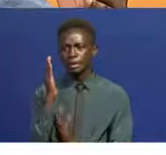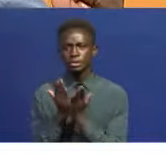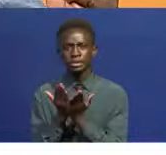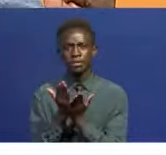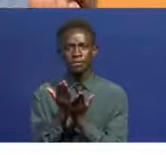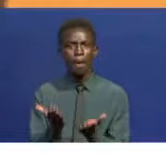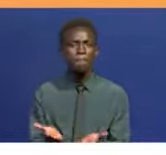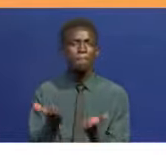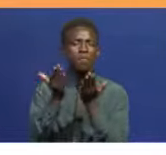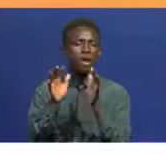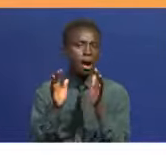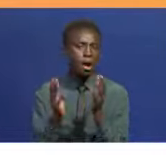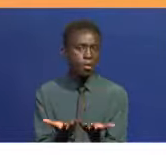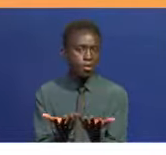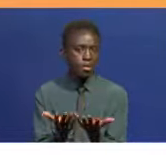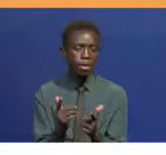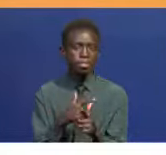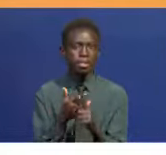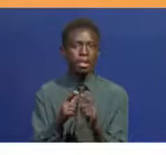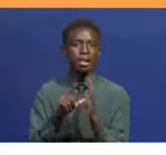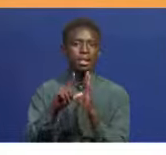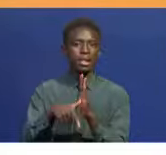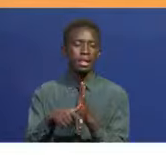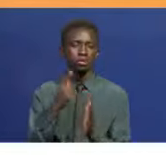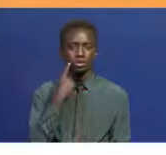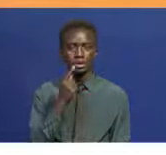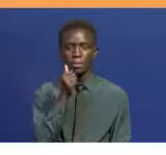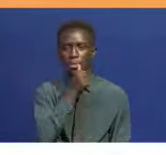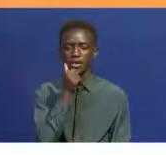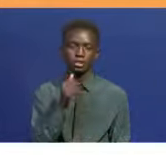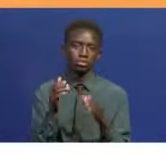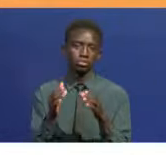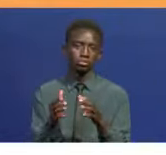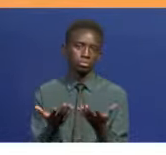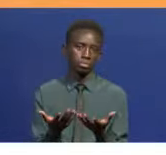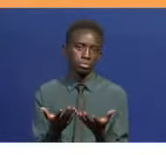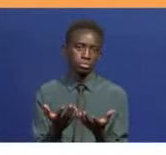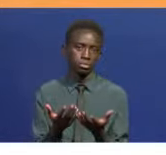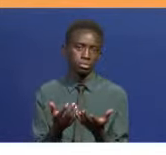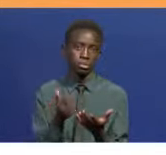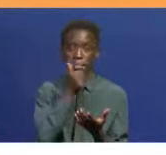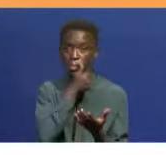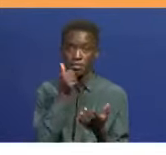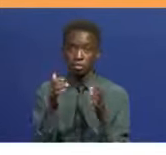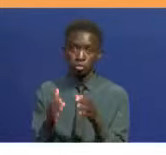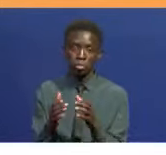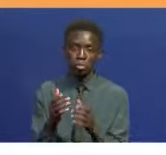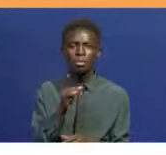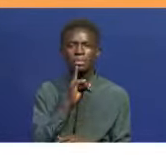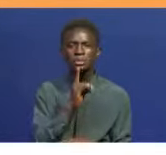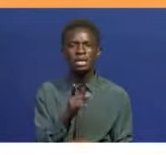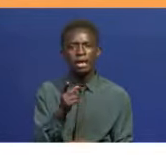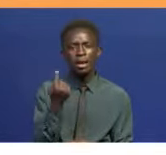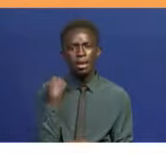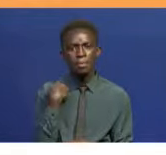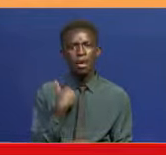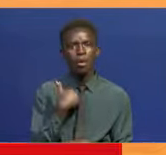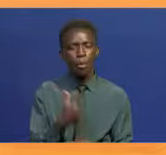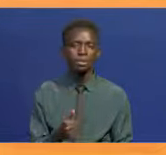government apparatus? And then now we bring in the private players. So when you bring in the private players, we say this is the number that we want.